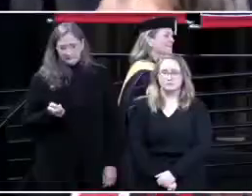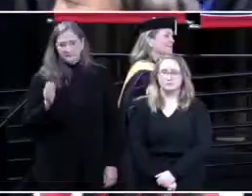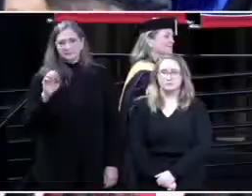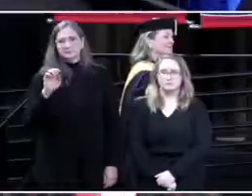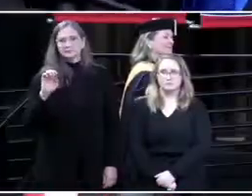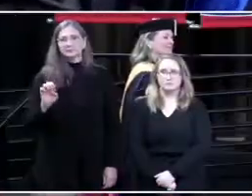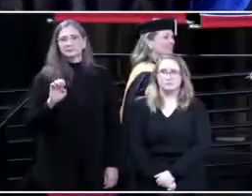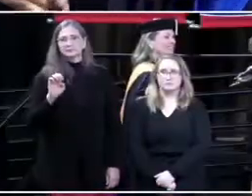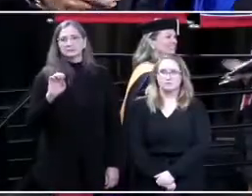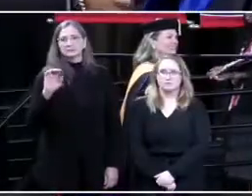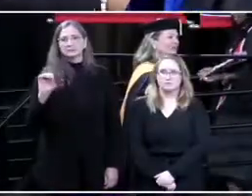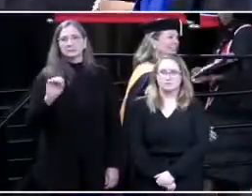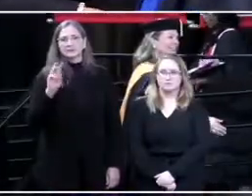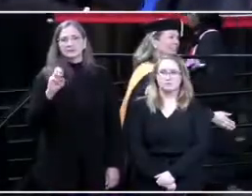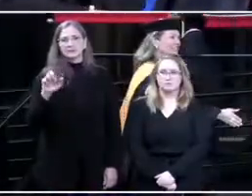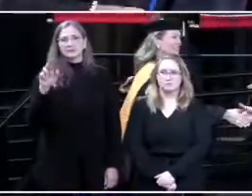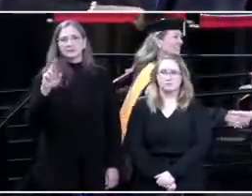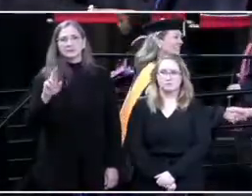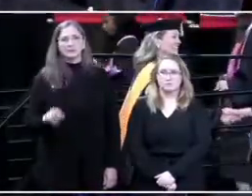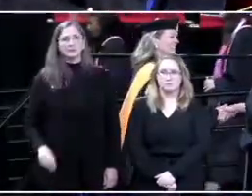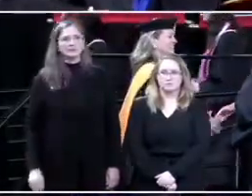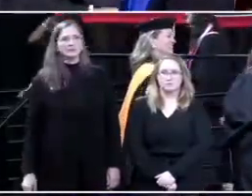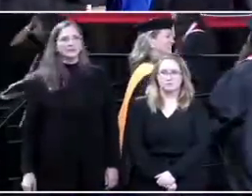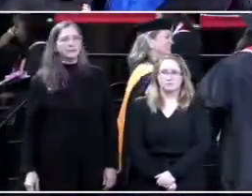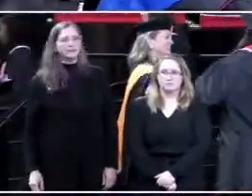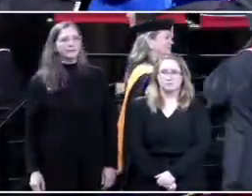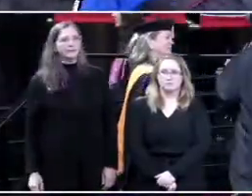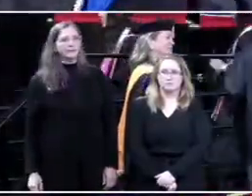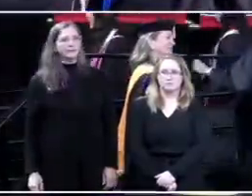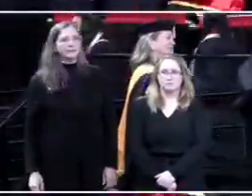Alyssa Nicole Spangler.